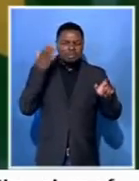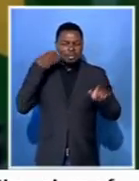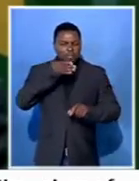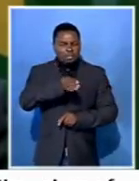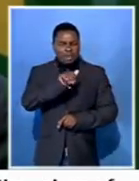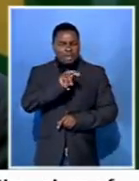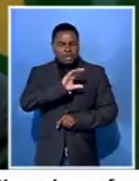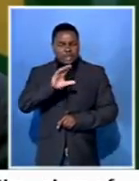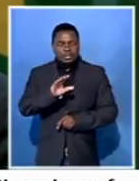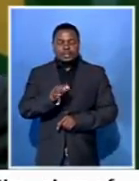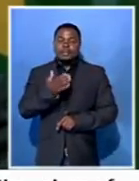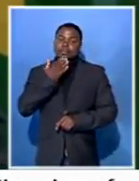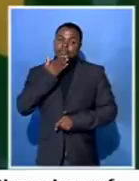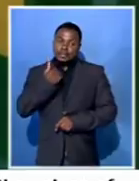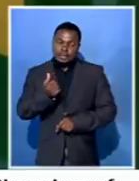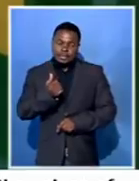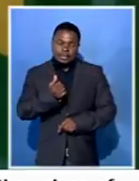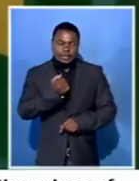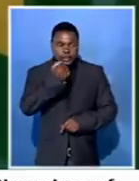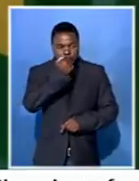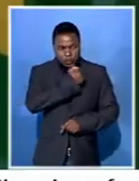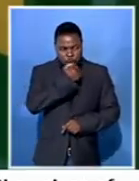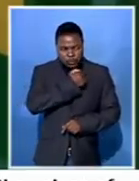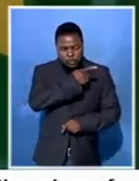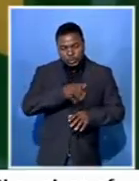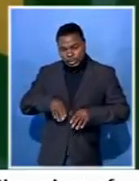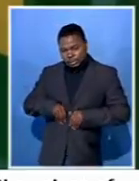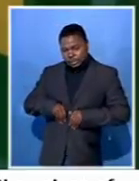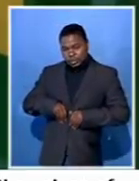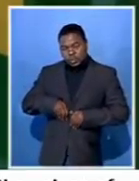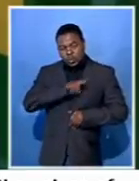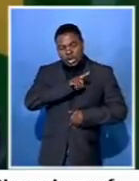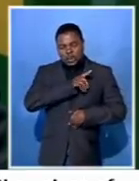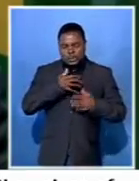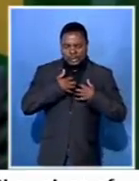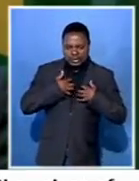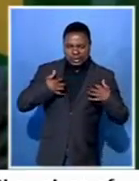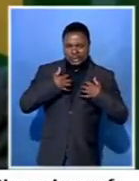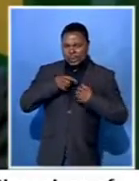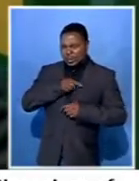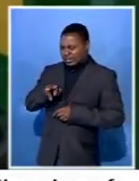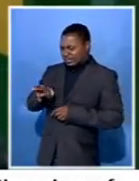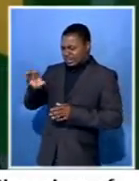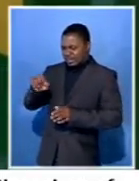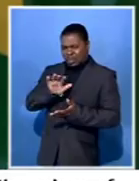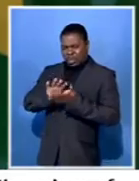please accept our sincere apology for the distress that we may have caused him.